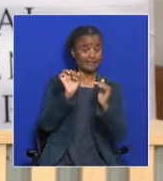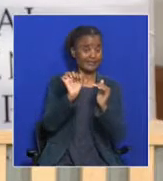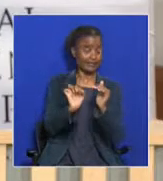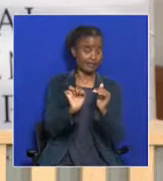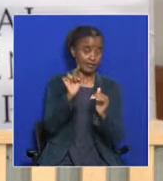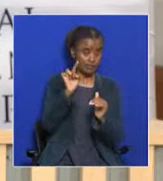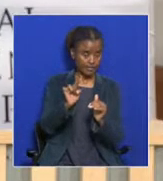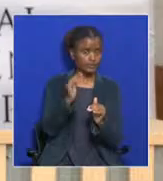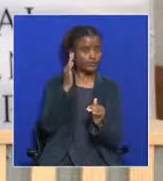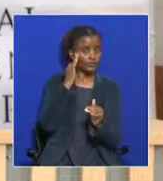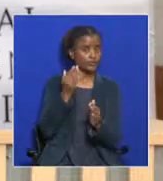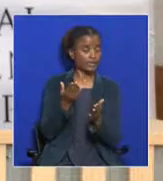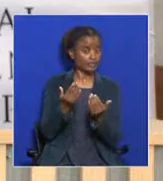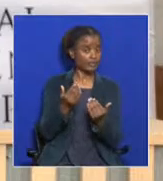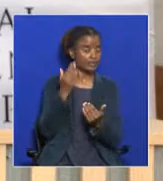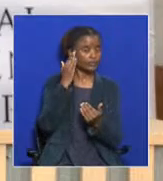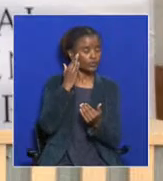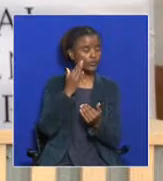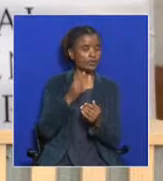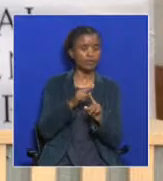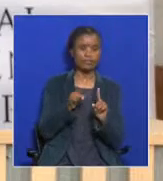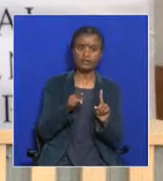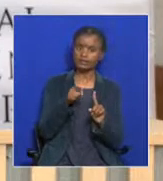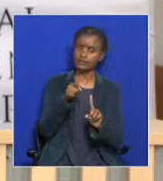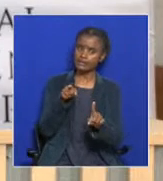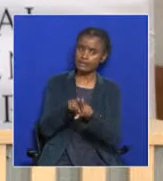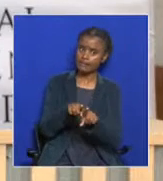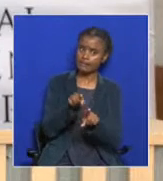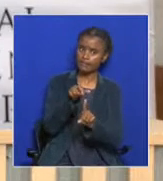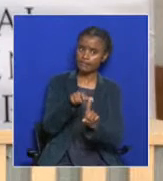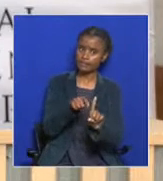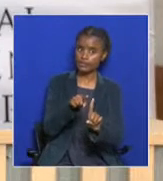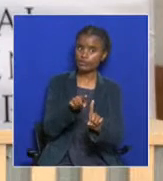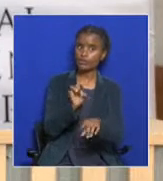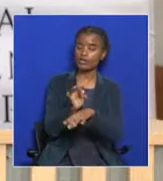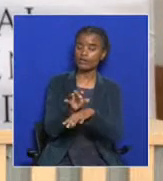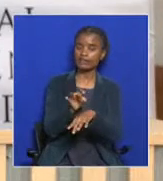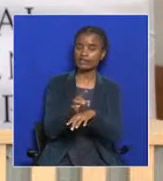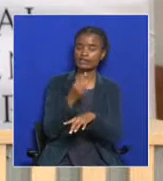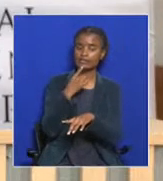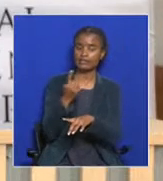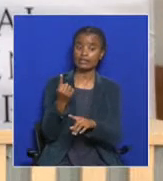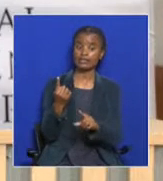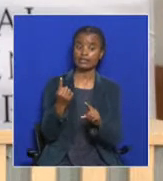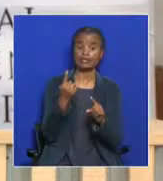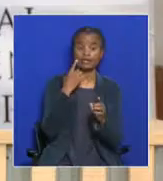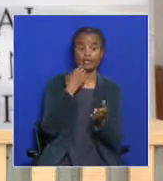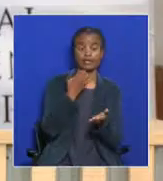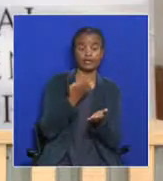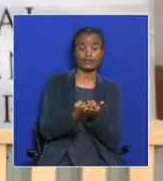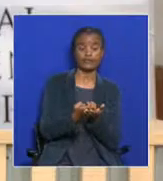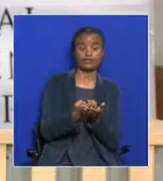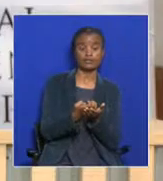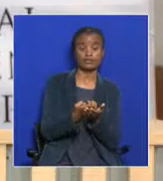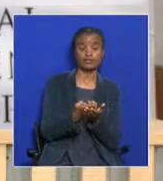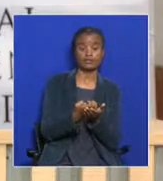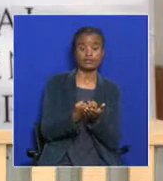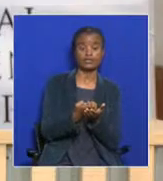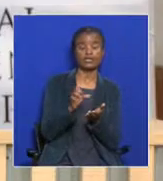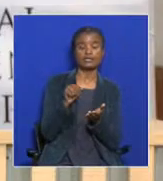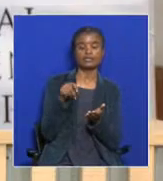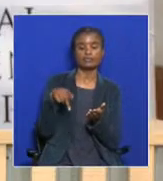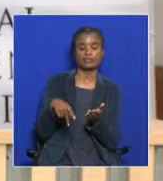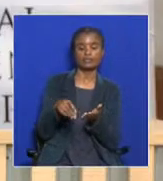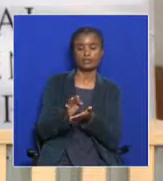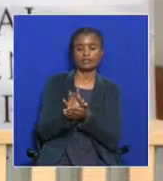you advised to enter the exhibits in the Port Shepstone SAP 13. Why does he require